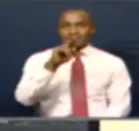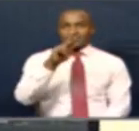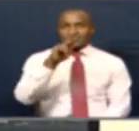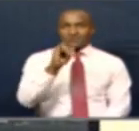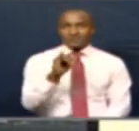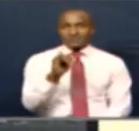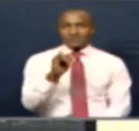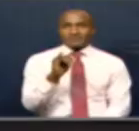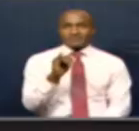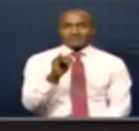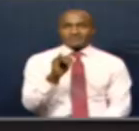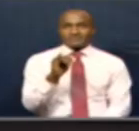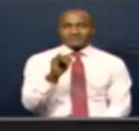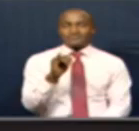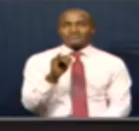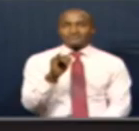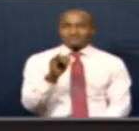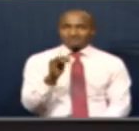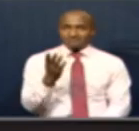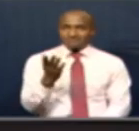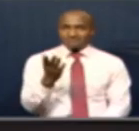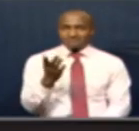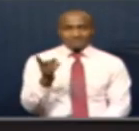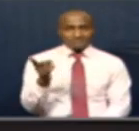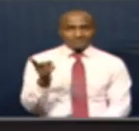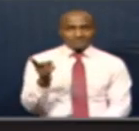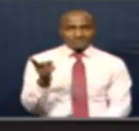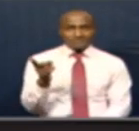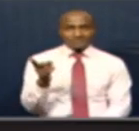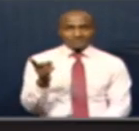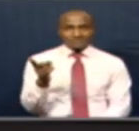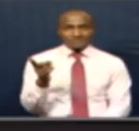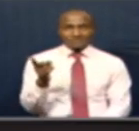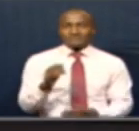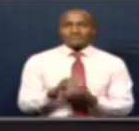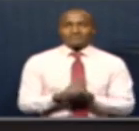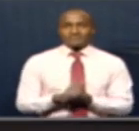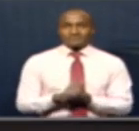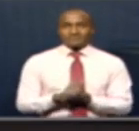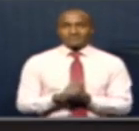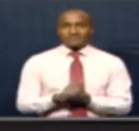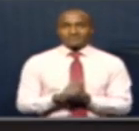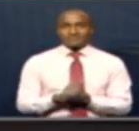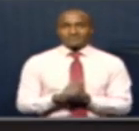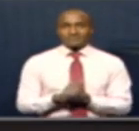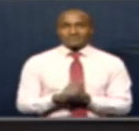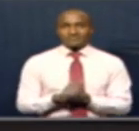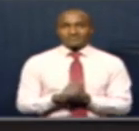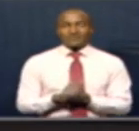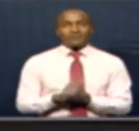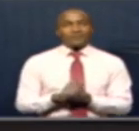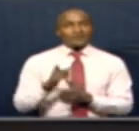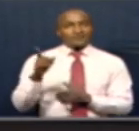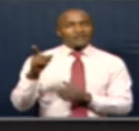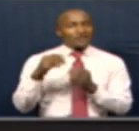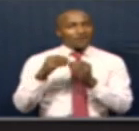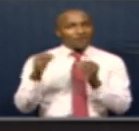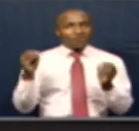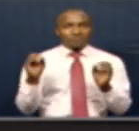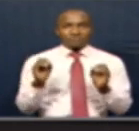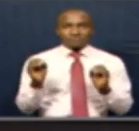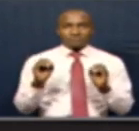guy called... We're going to help you with at that. The county of Nairobi. I generally have not dealt with that stuff much.